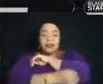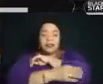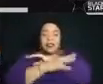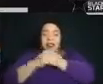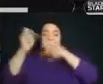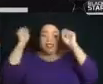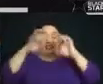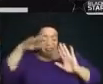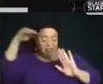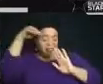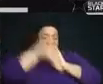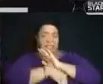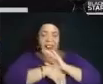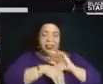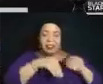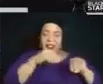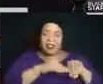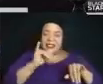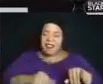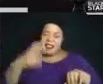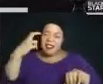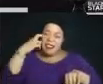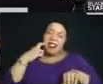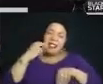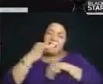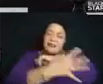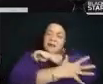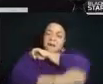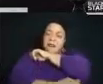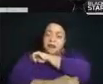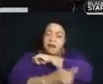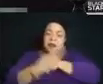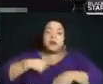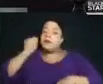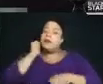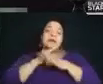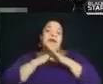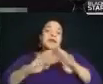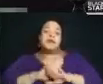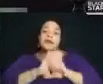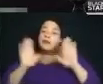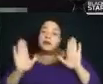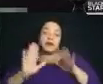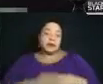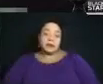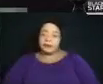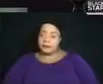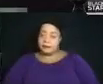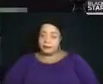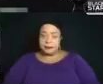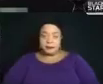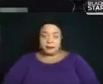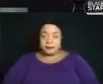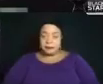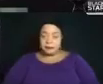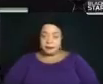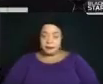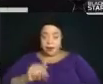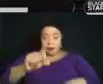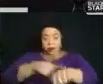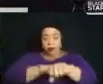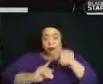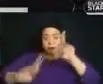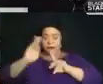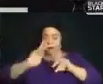anymore. As long as people keep asking how much will it cost, rather than ask the real